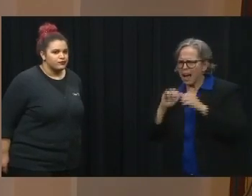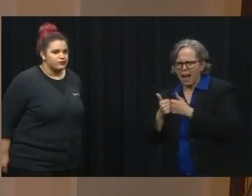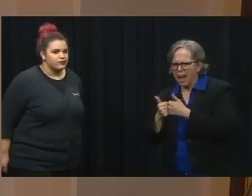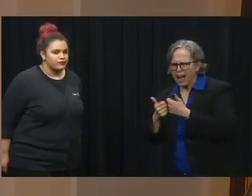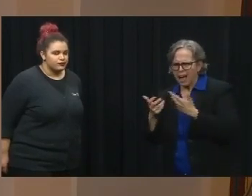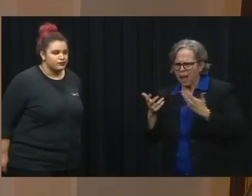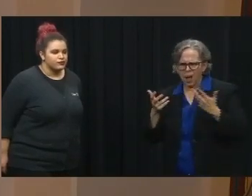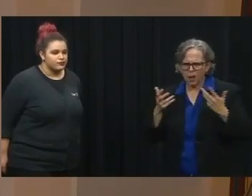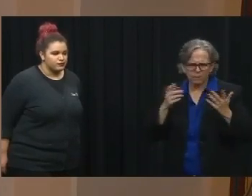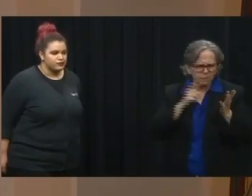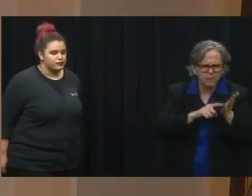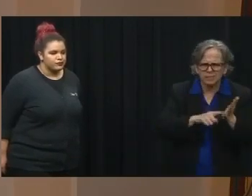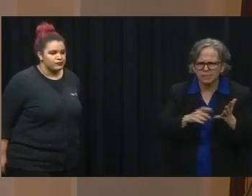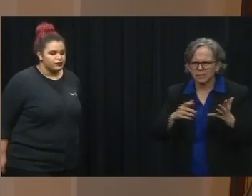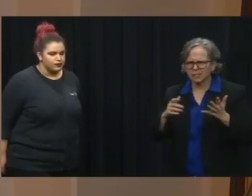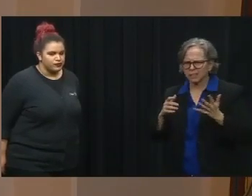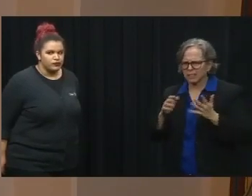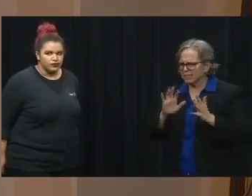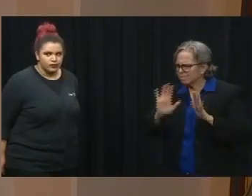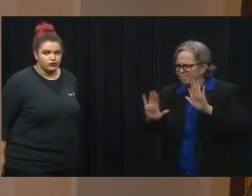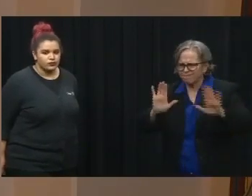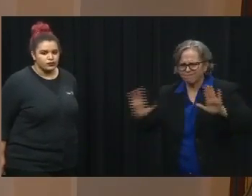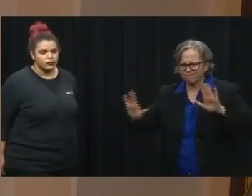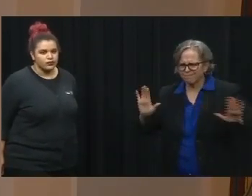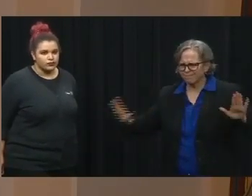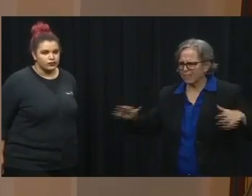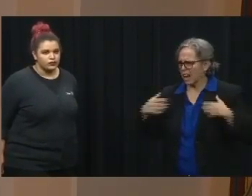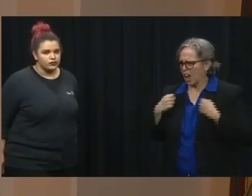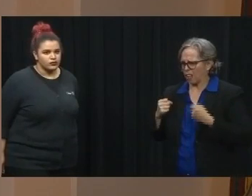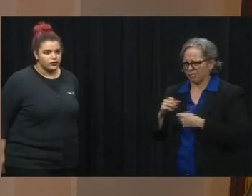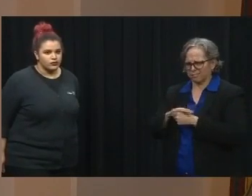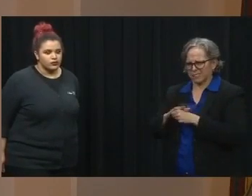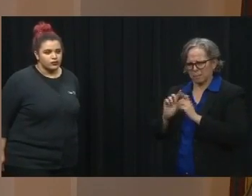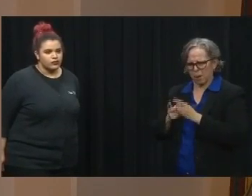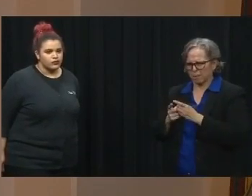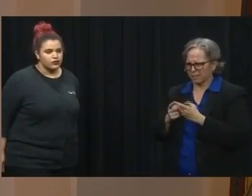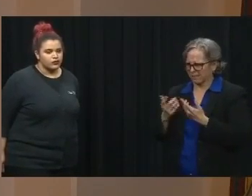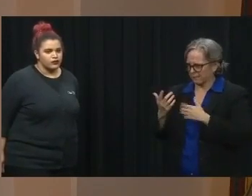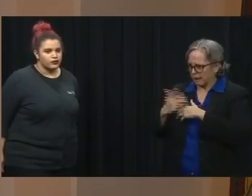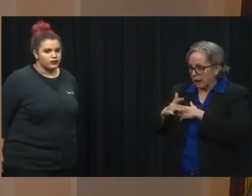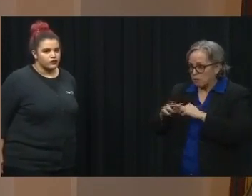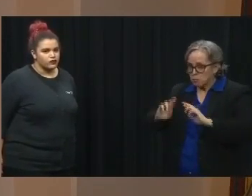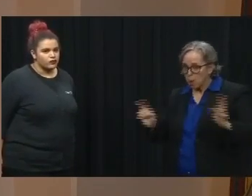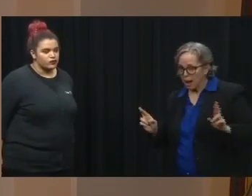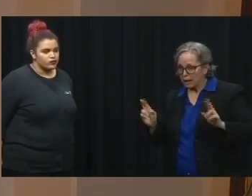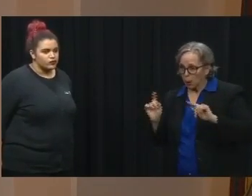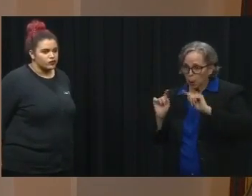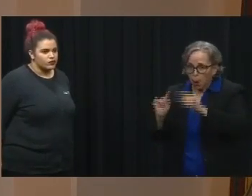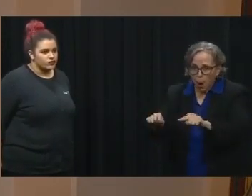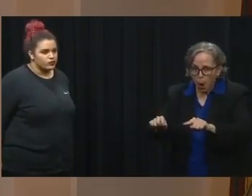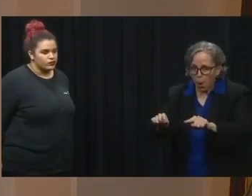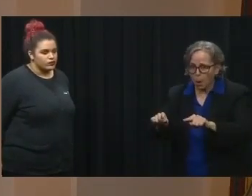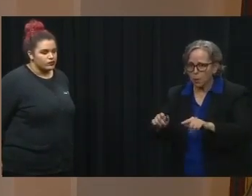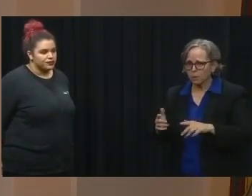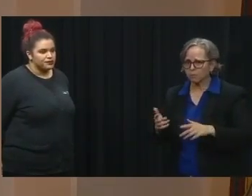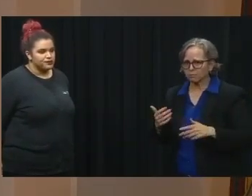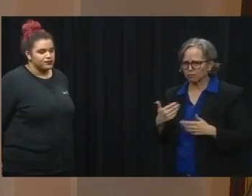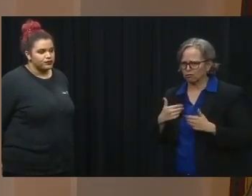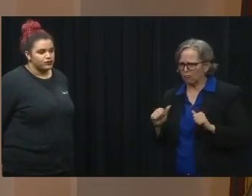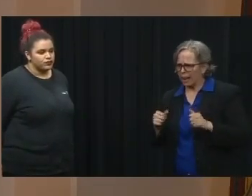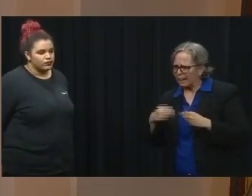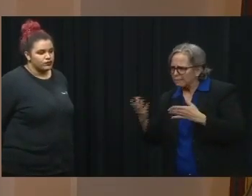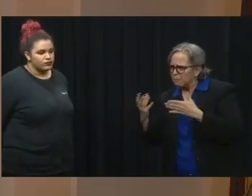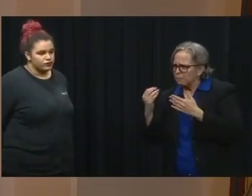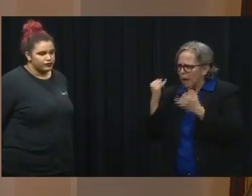based on their ability to do it. But we're trying to give them that guidance through the way that we wrote the order. But let me just give you one